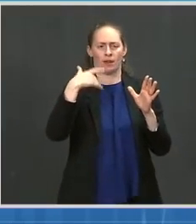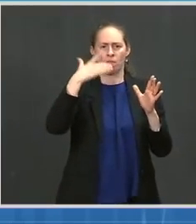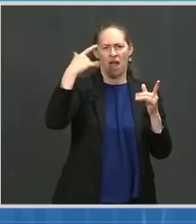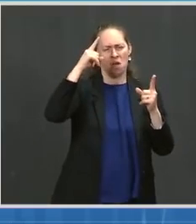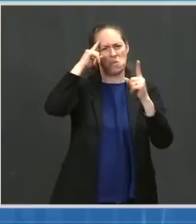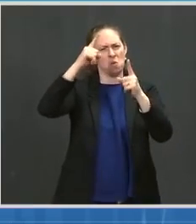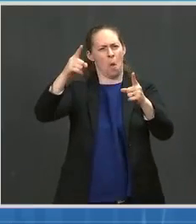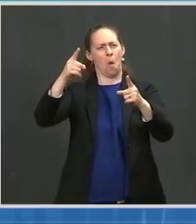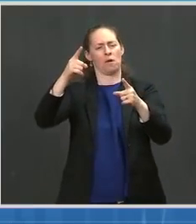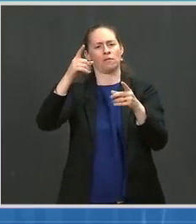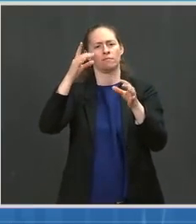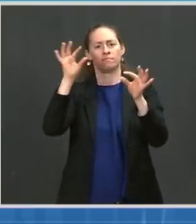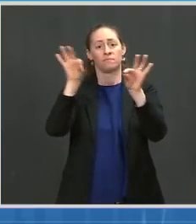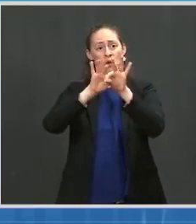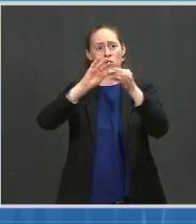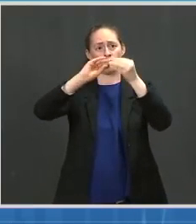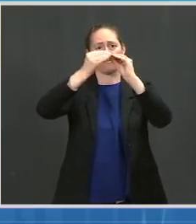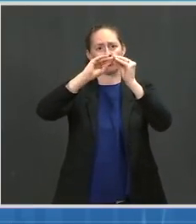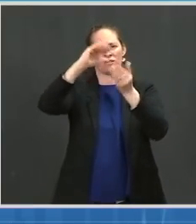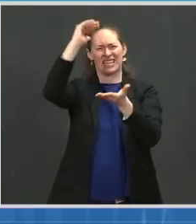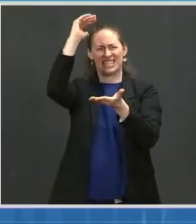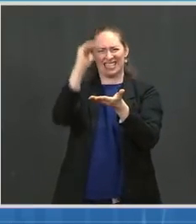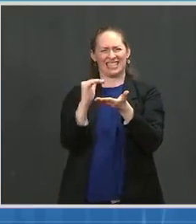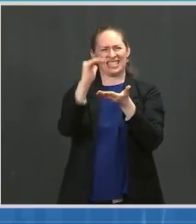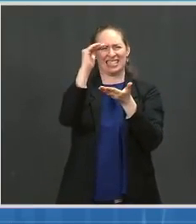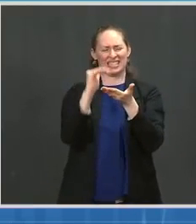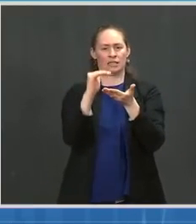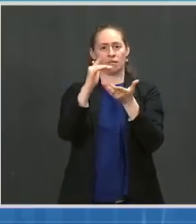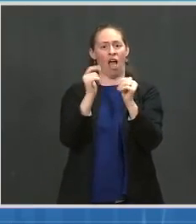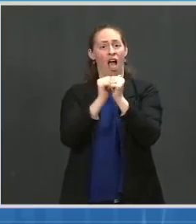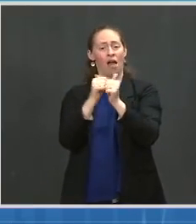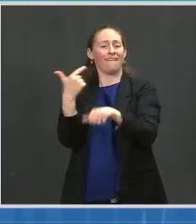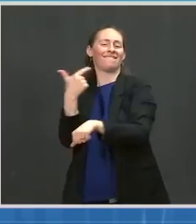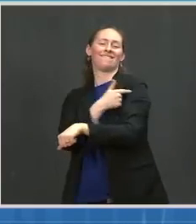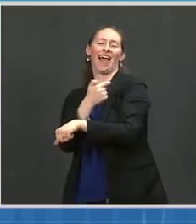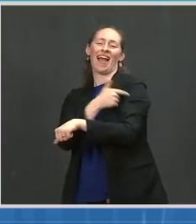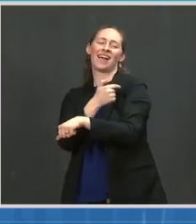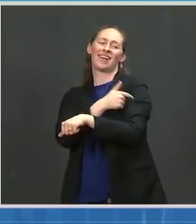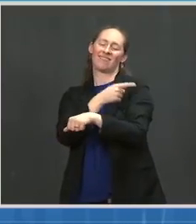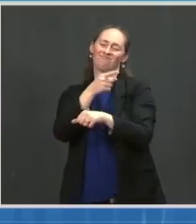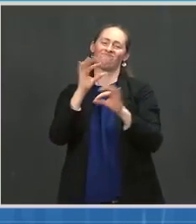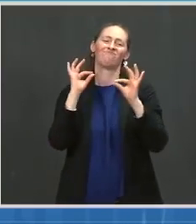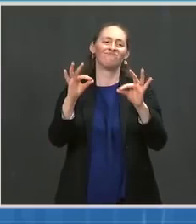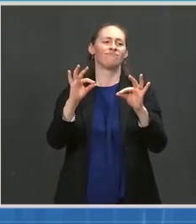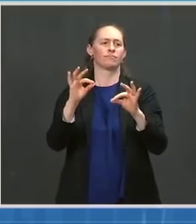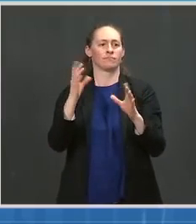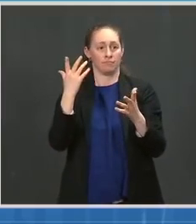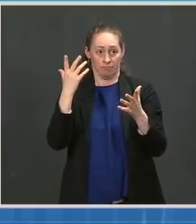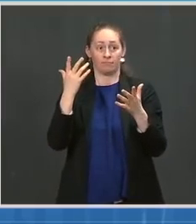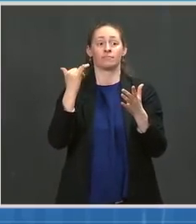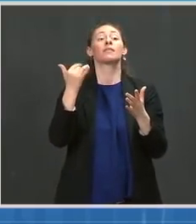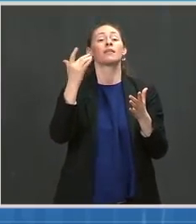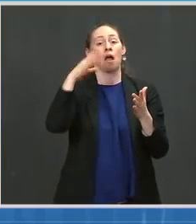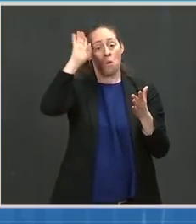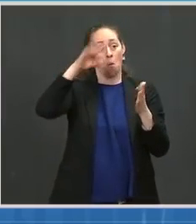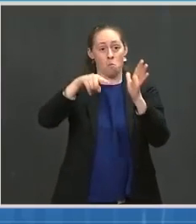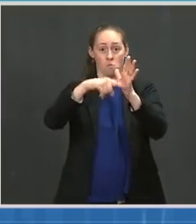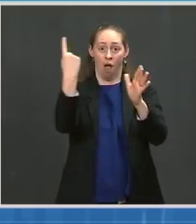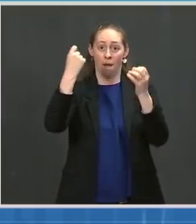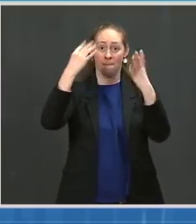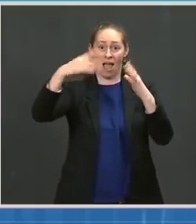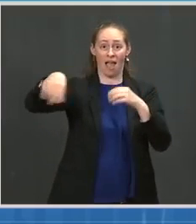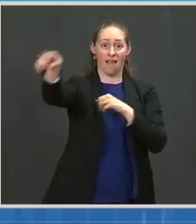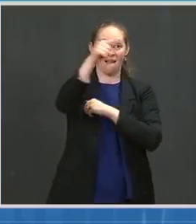we can only do by vaccinating and by making sure that people, until we have a critical mass vaccinated, are wearing masks,